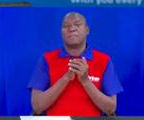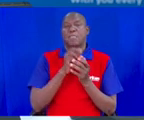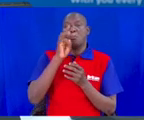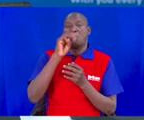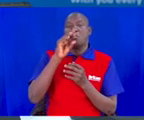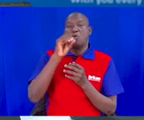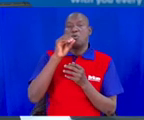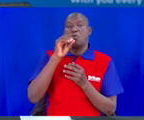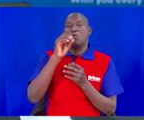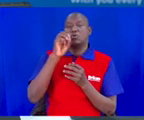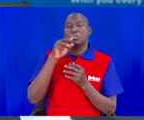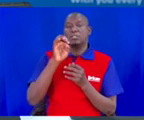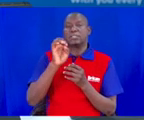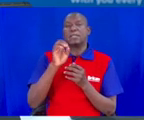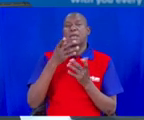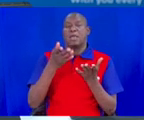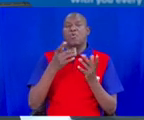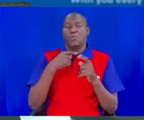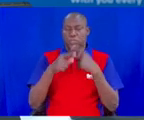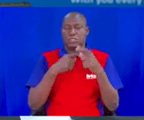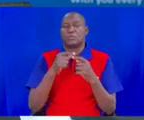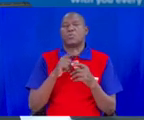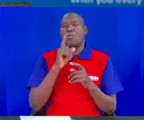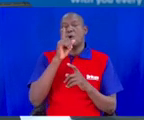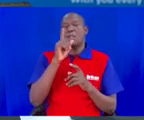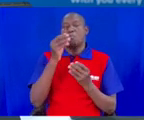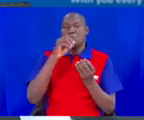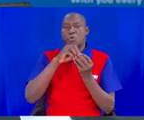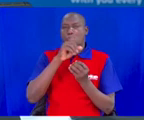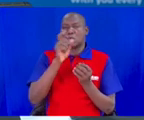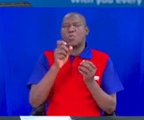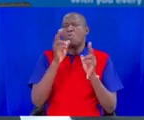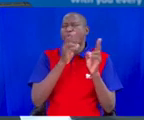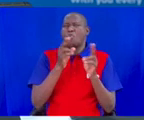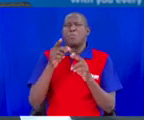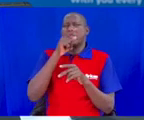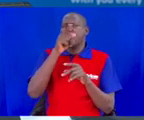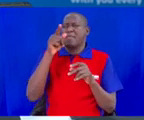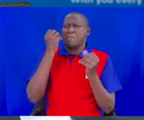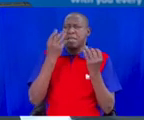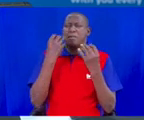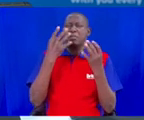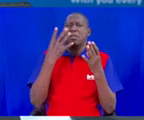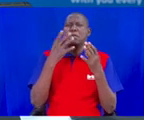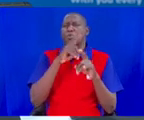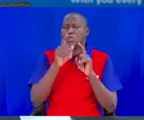to receive one more question. And the common question that has been asked,